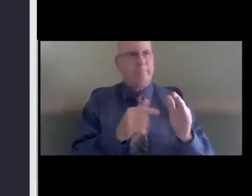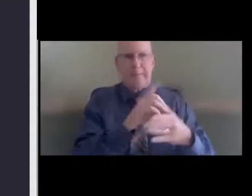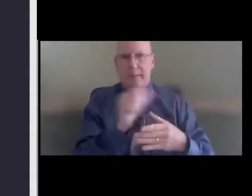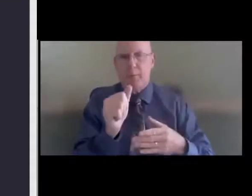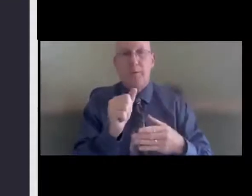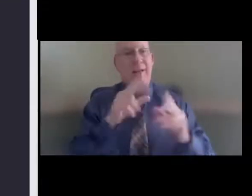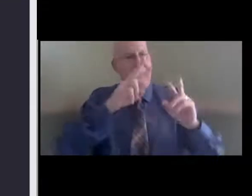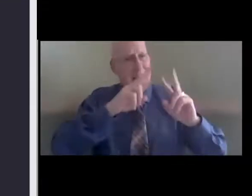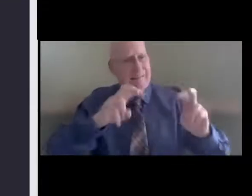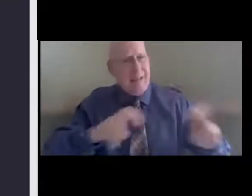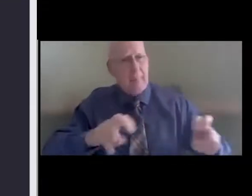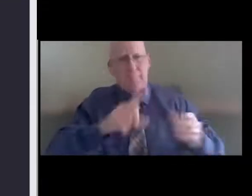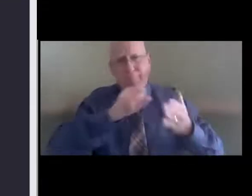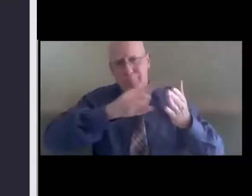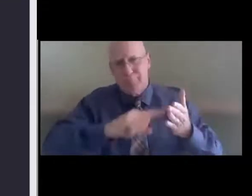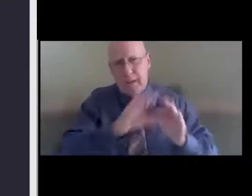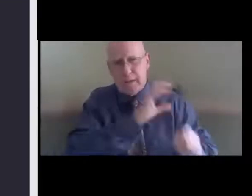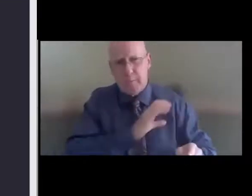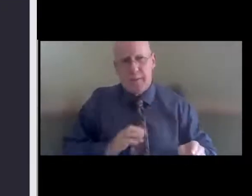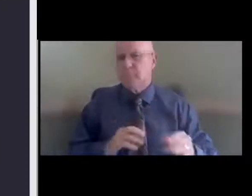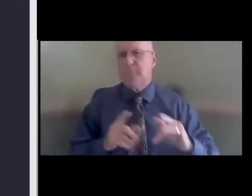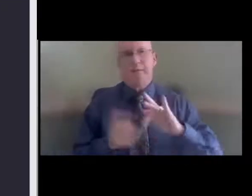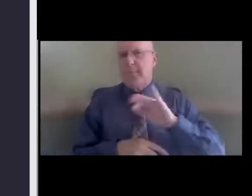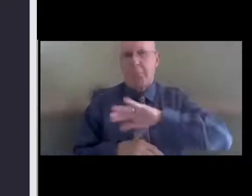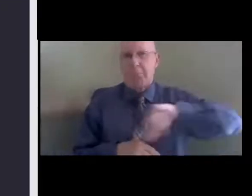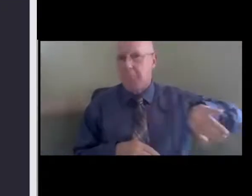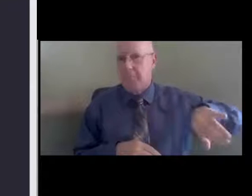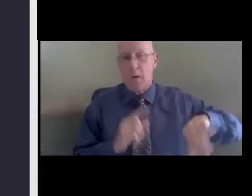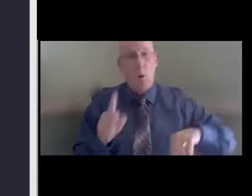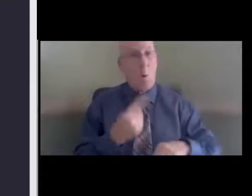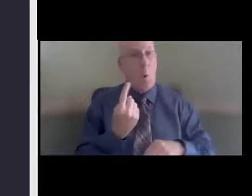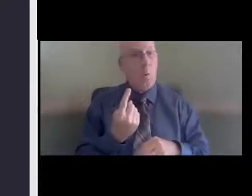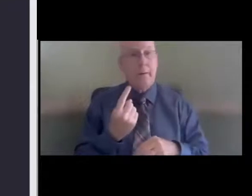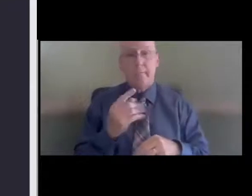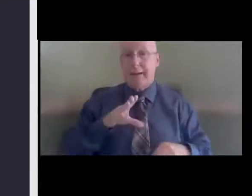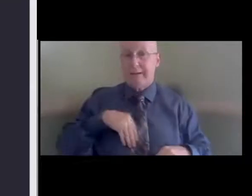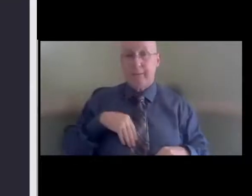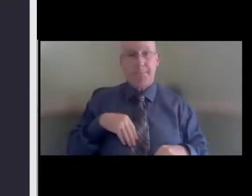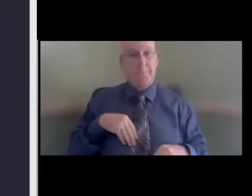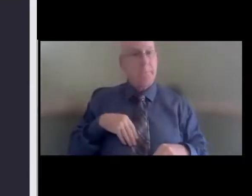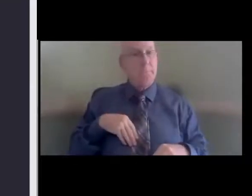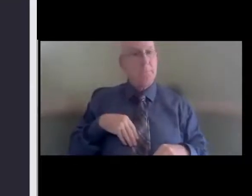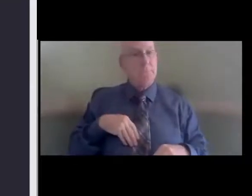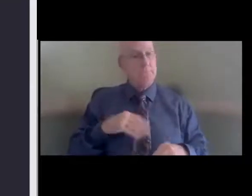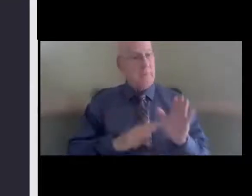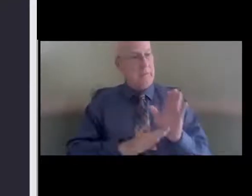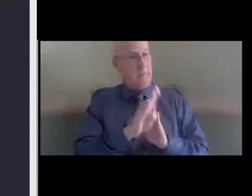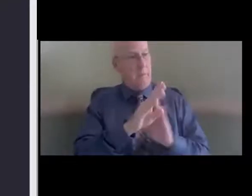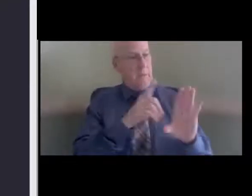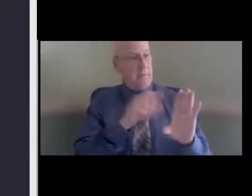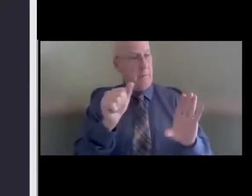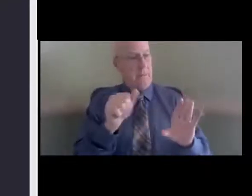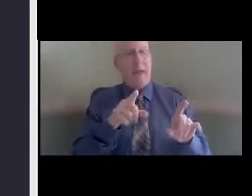examining committee, we skip that whole process, because we're basically going to accept that developmental